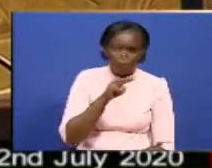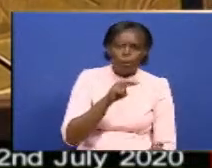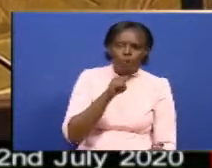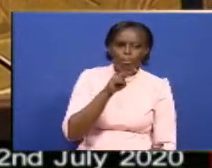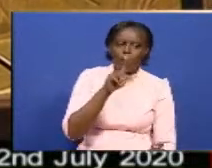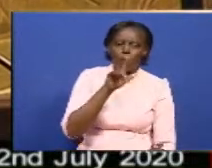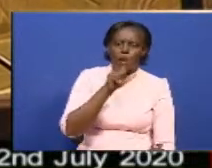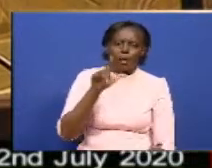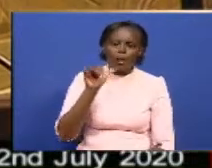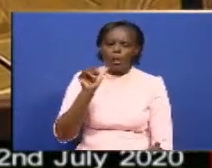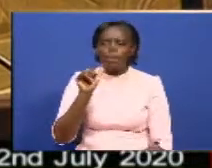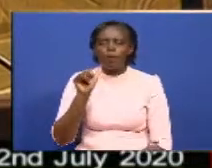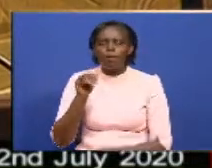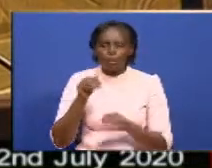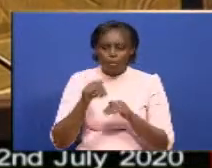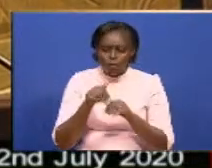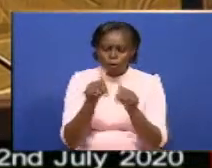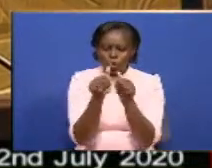next stage of the bill.